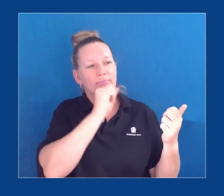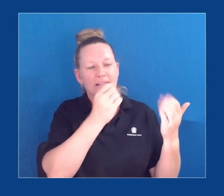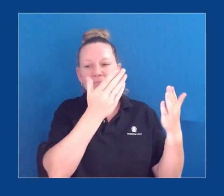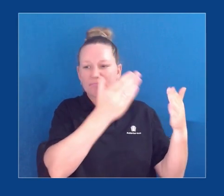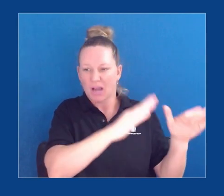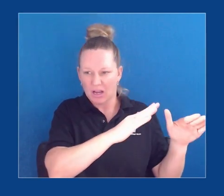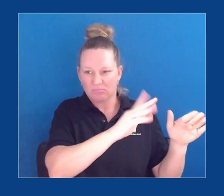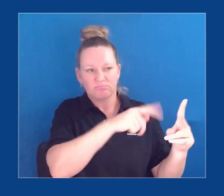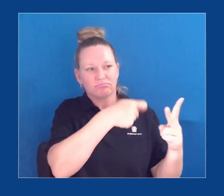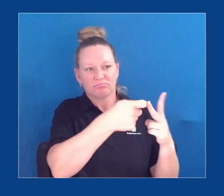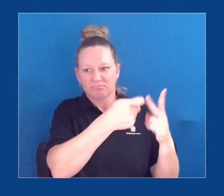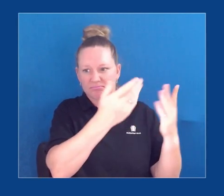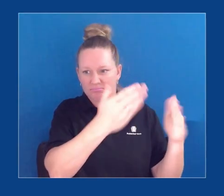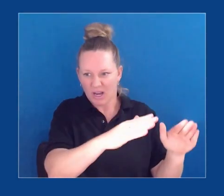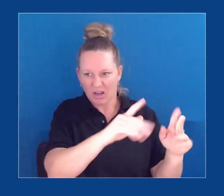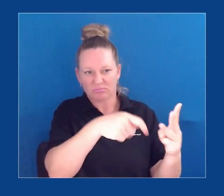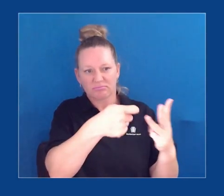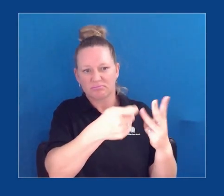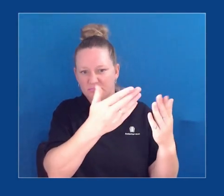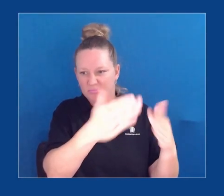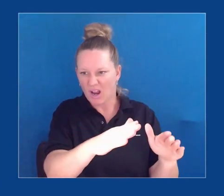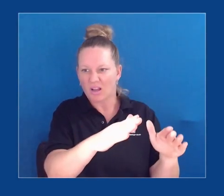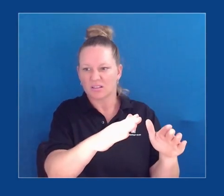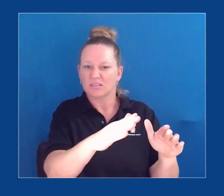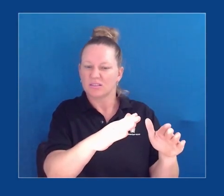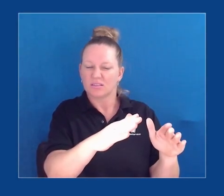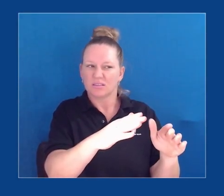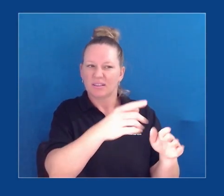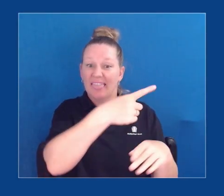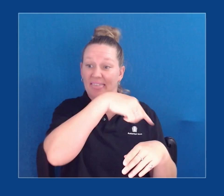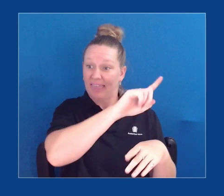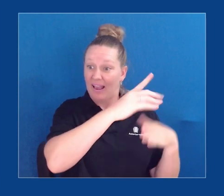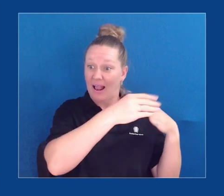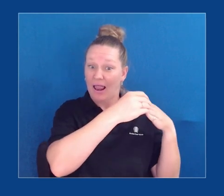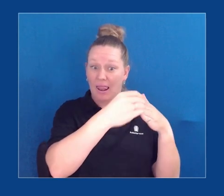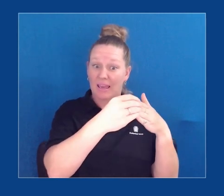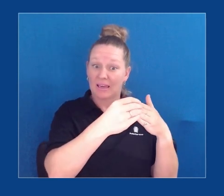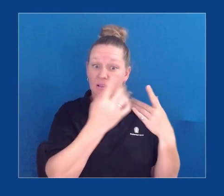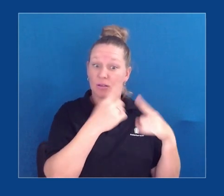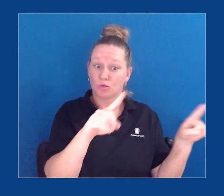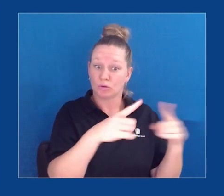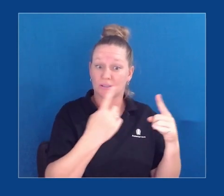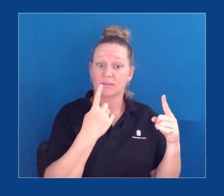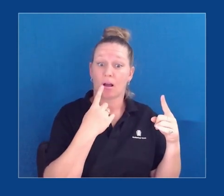of one of these styles. From memory, at the time, we were terribly concerned about the fate of